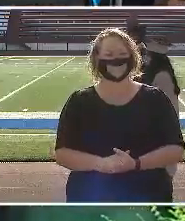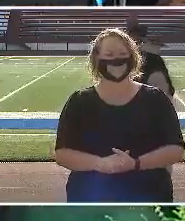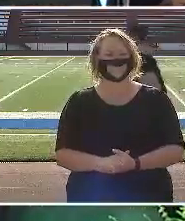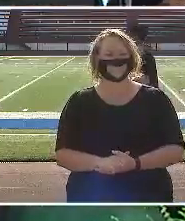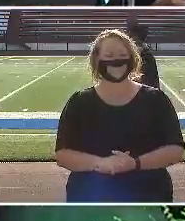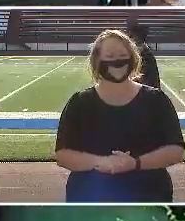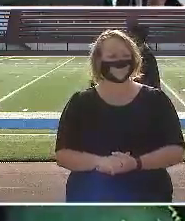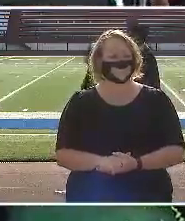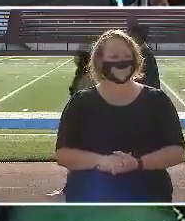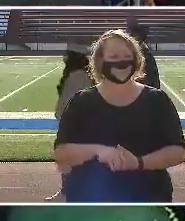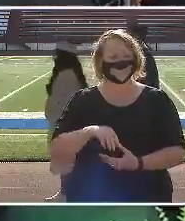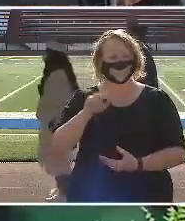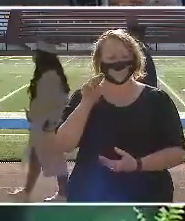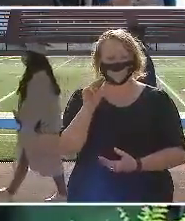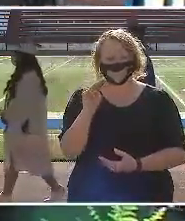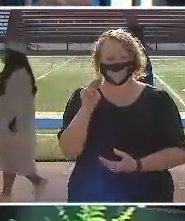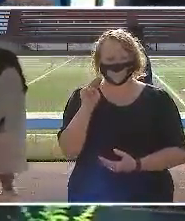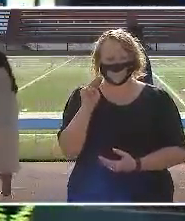McKenna Tonia.